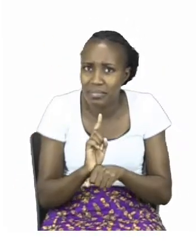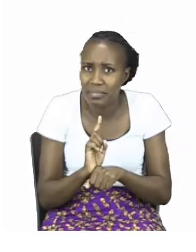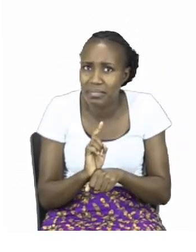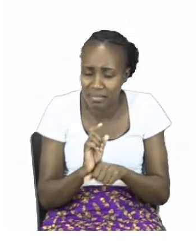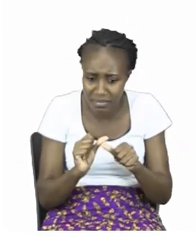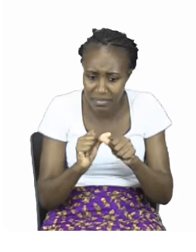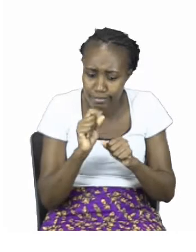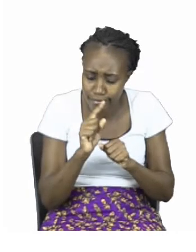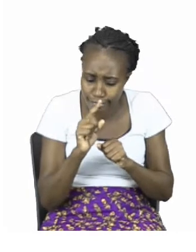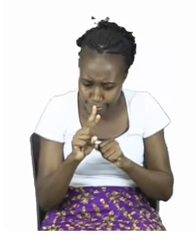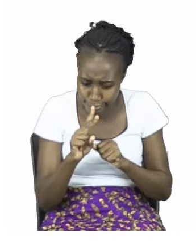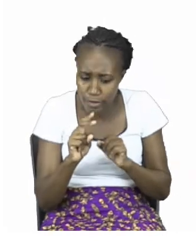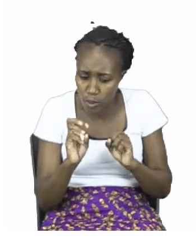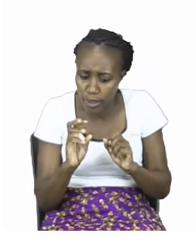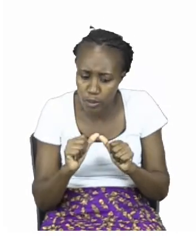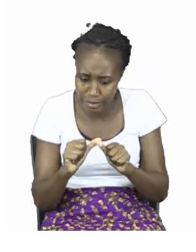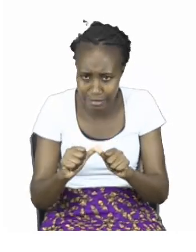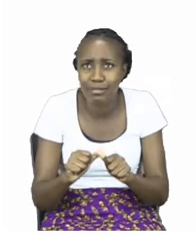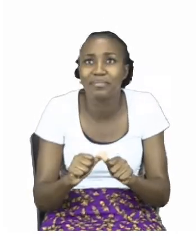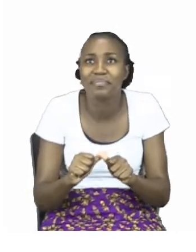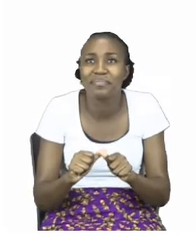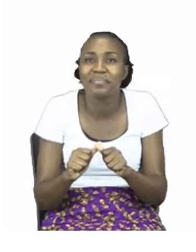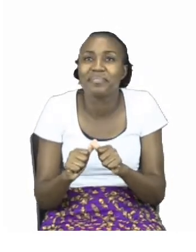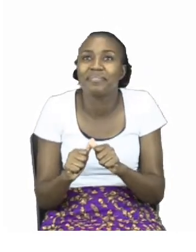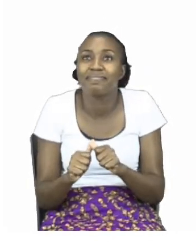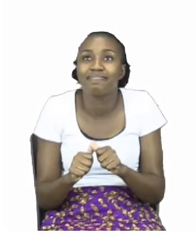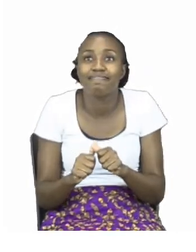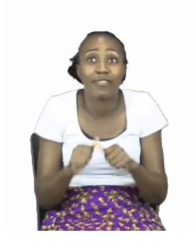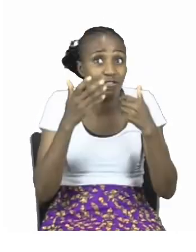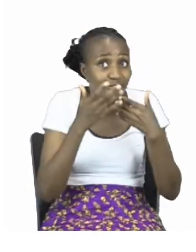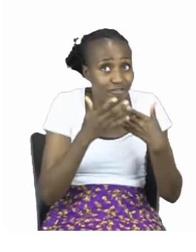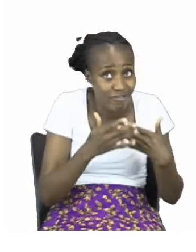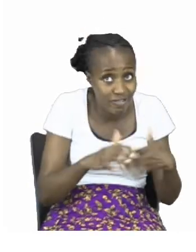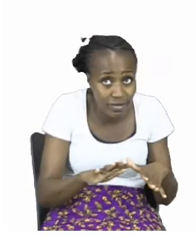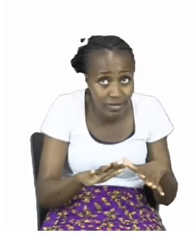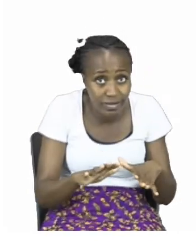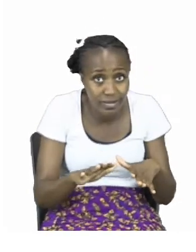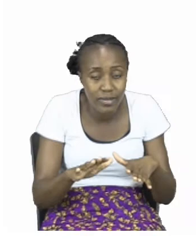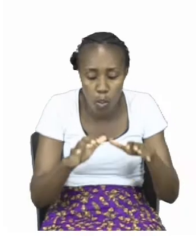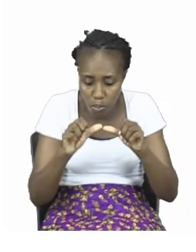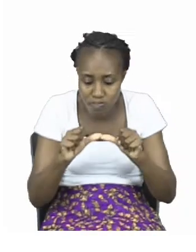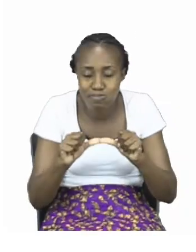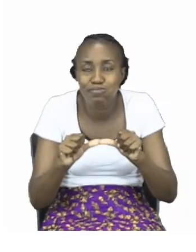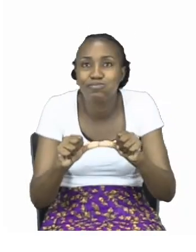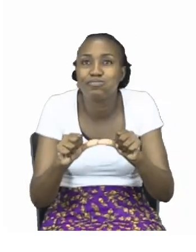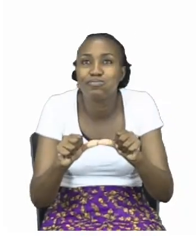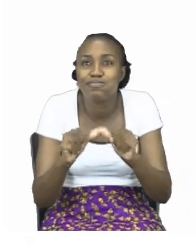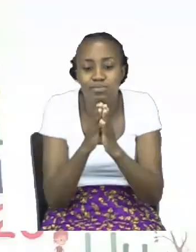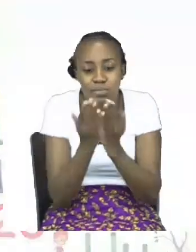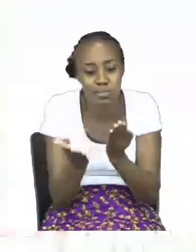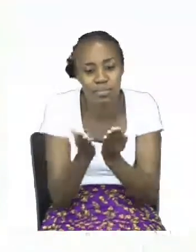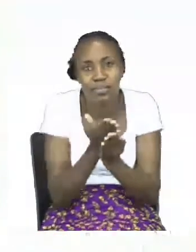and move forward. When you're done with that one, boys and girls, you can move on to the next page,